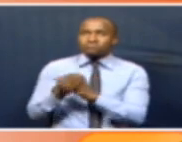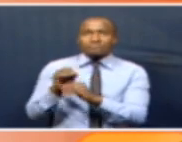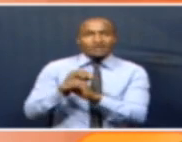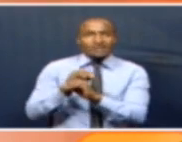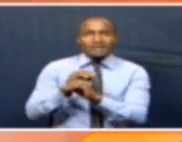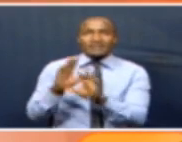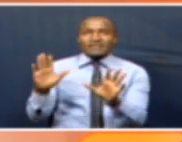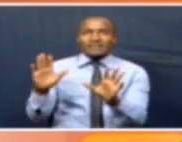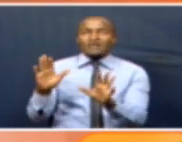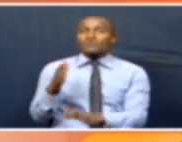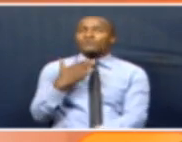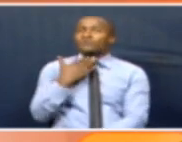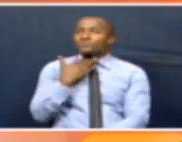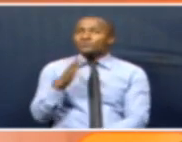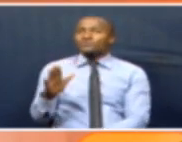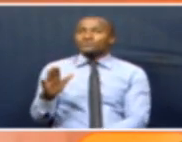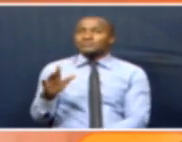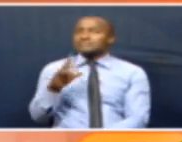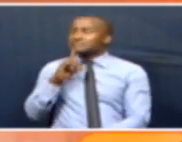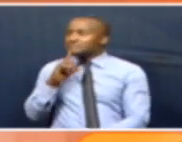want dictatorship again.